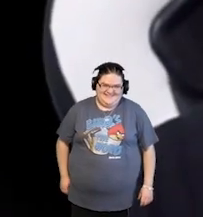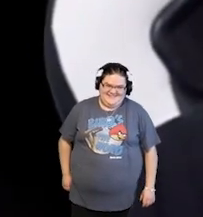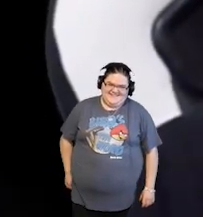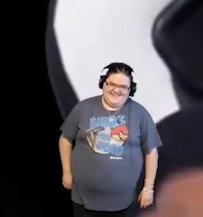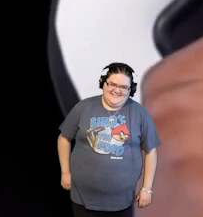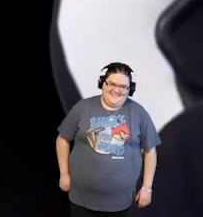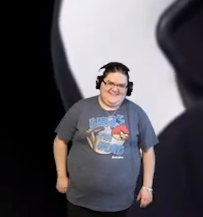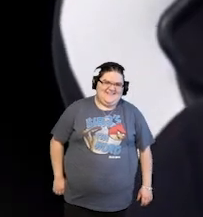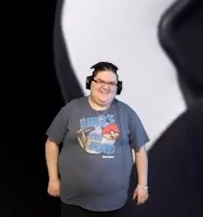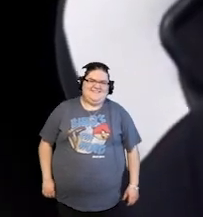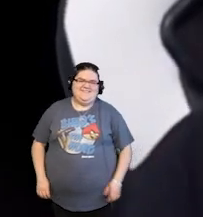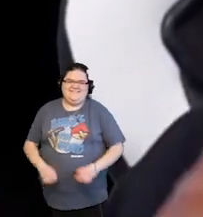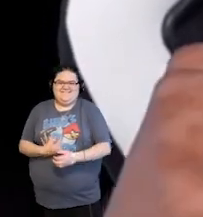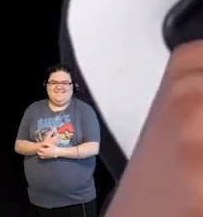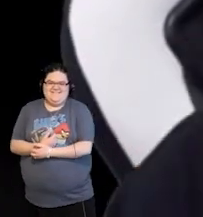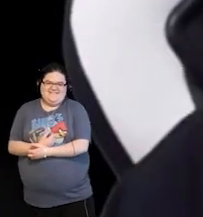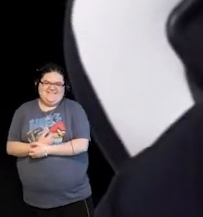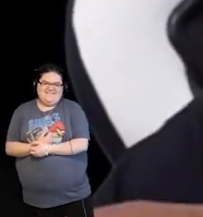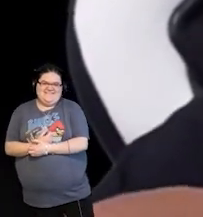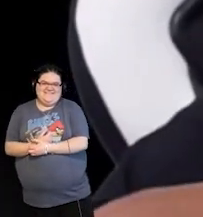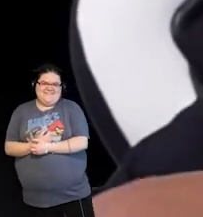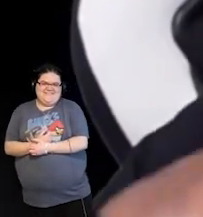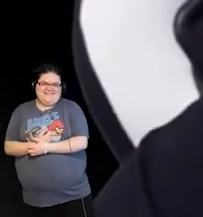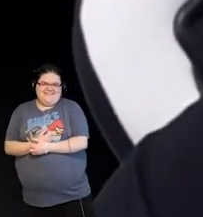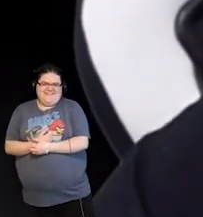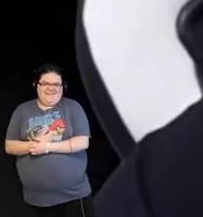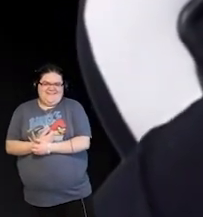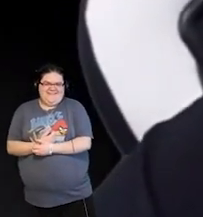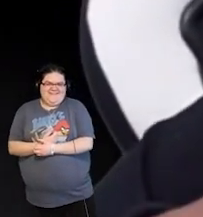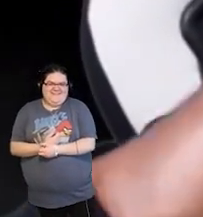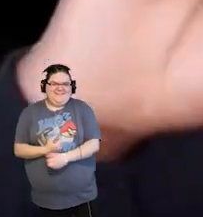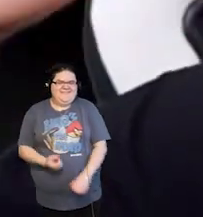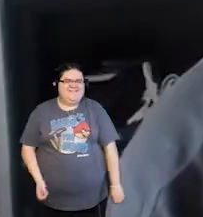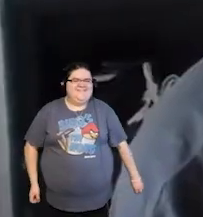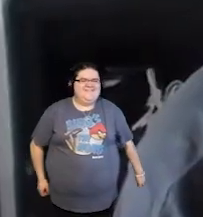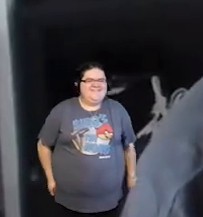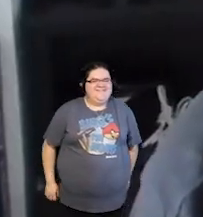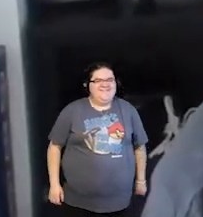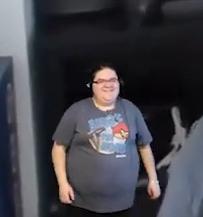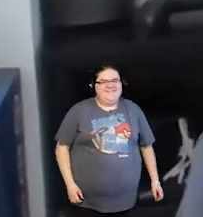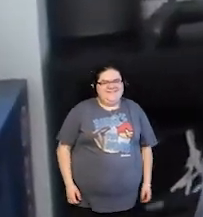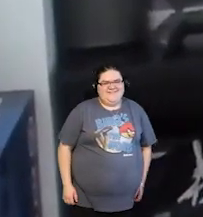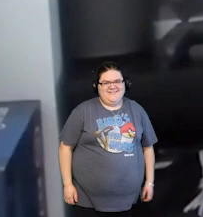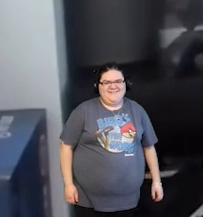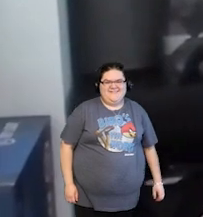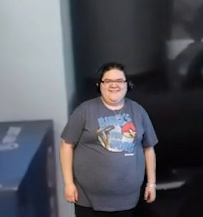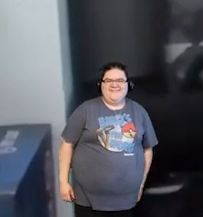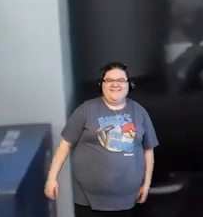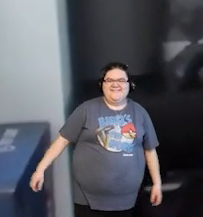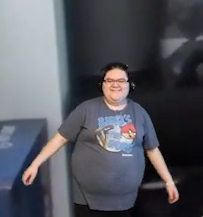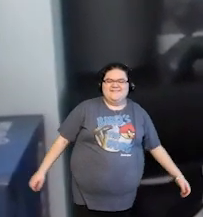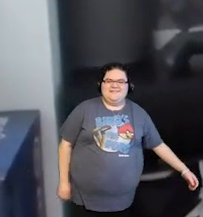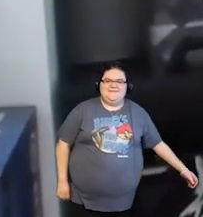Let me tell you what I did. I was dancing with you, waiting for something to happen, and then reactor went off.